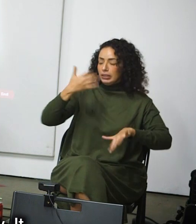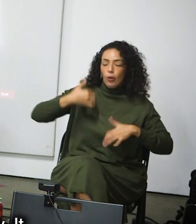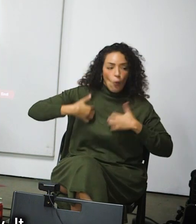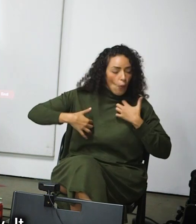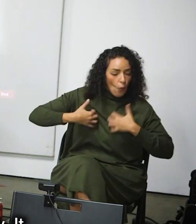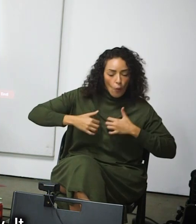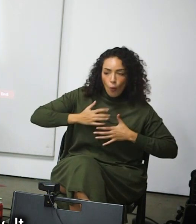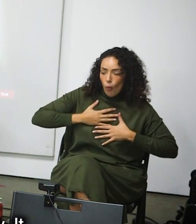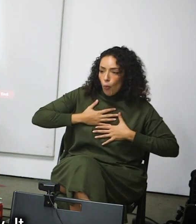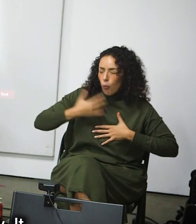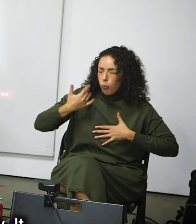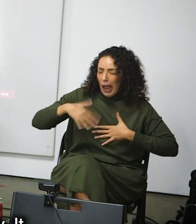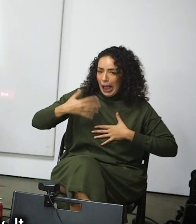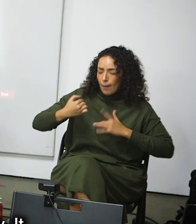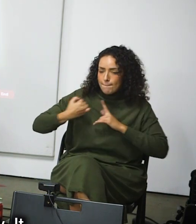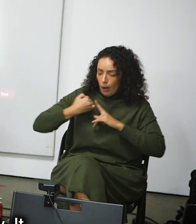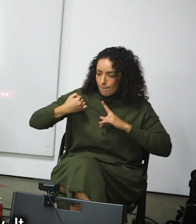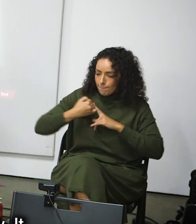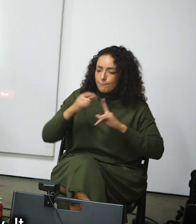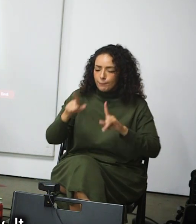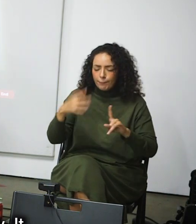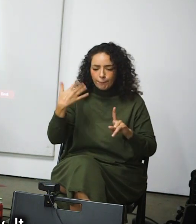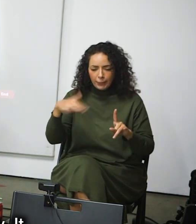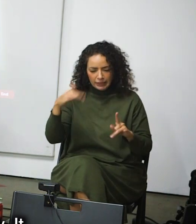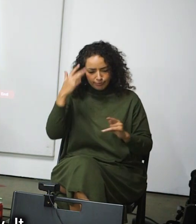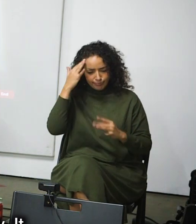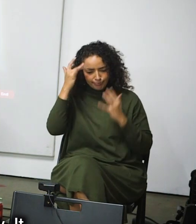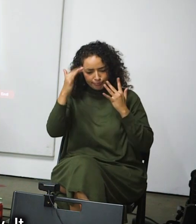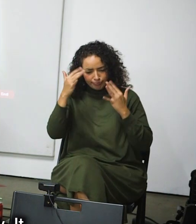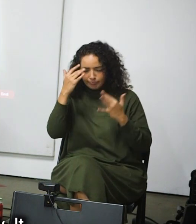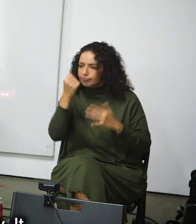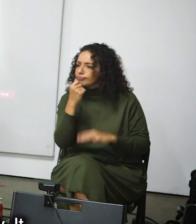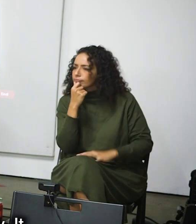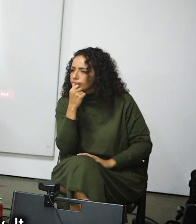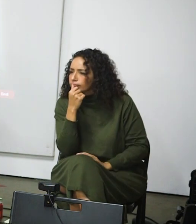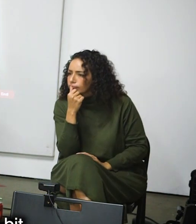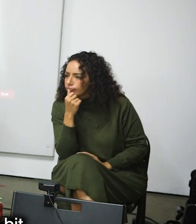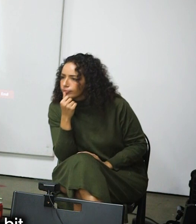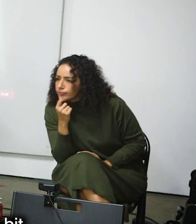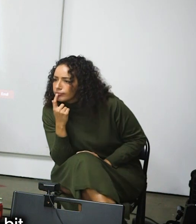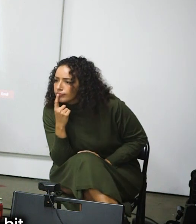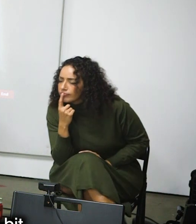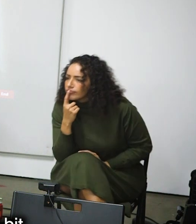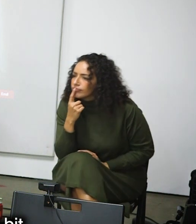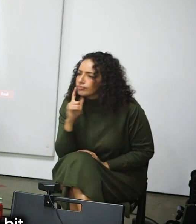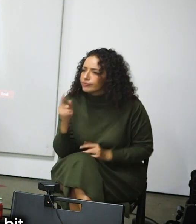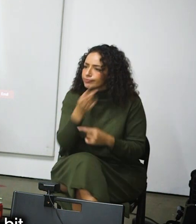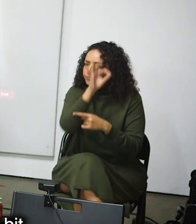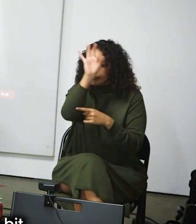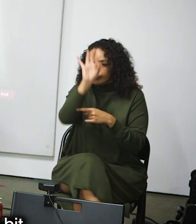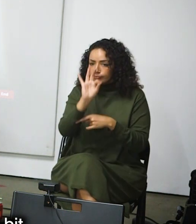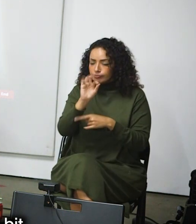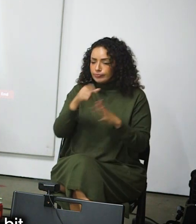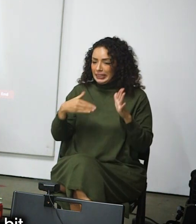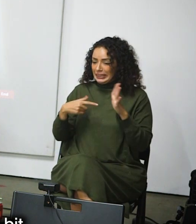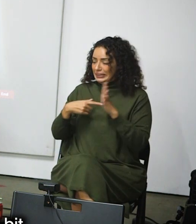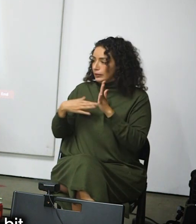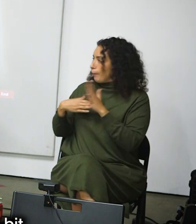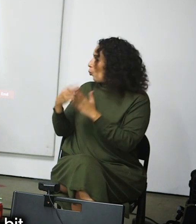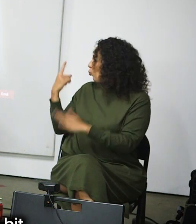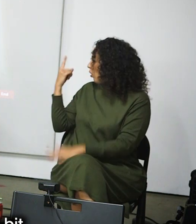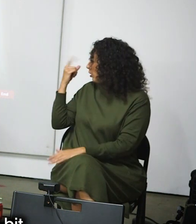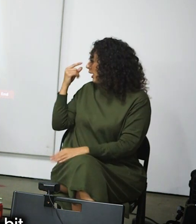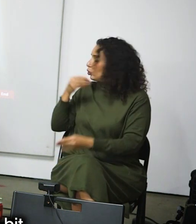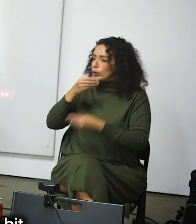fascinating. I wondered, one first question is whether, Zipporah, you could say a little bit more about